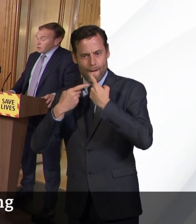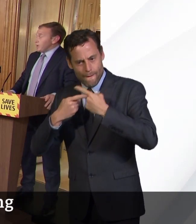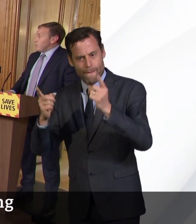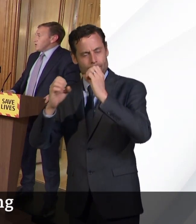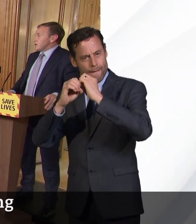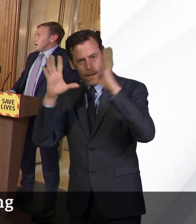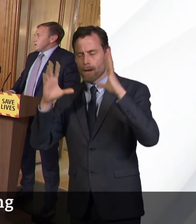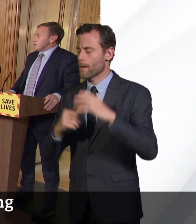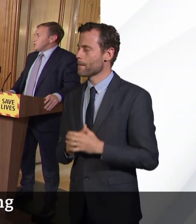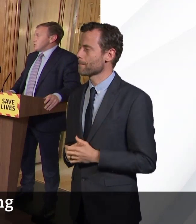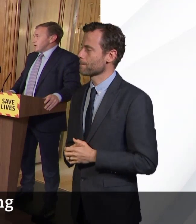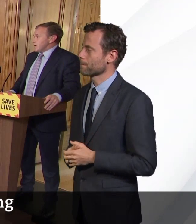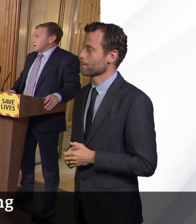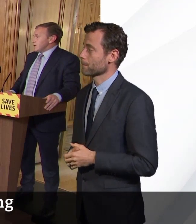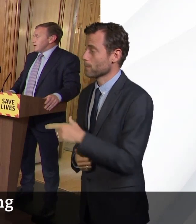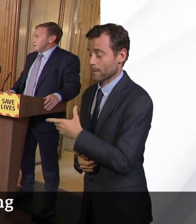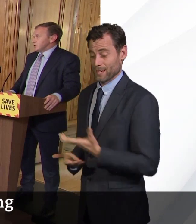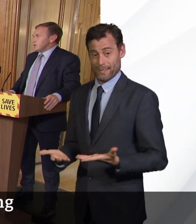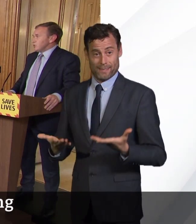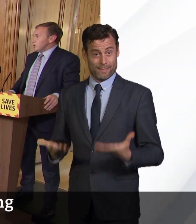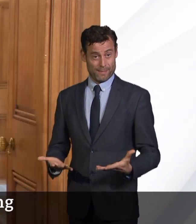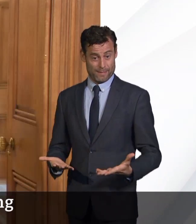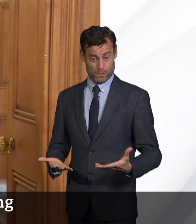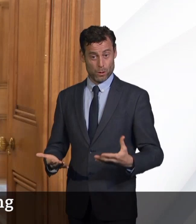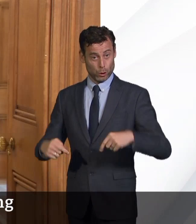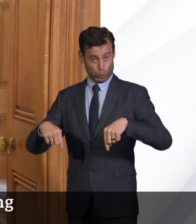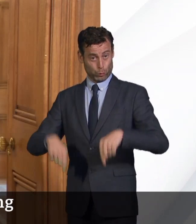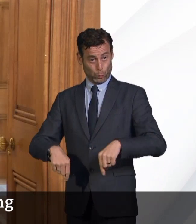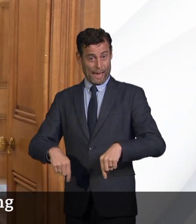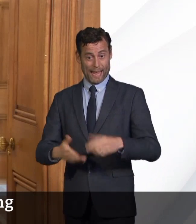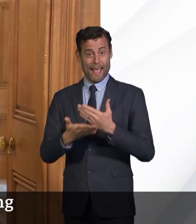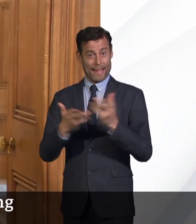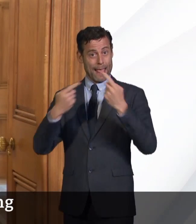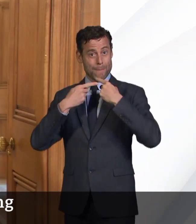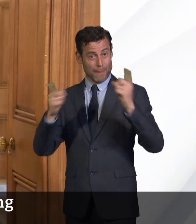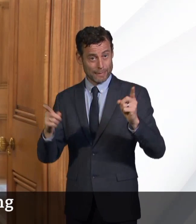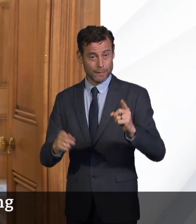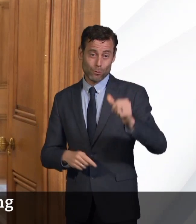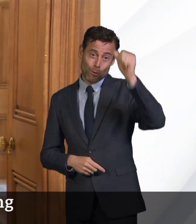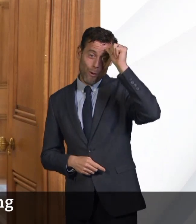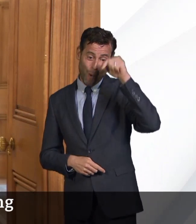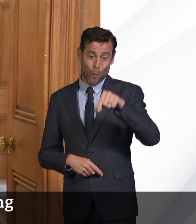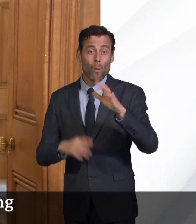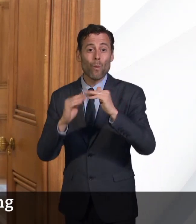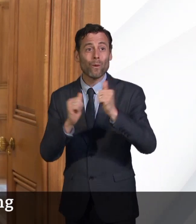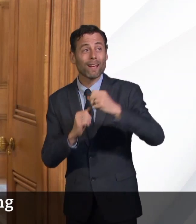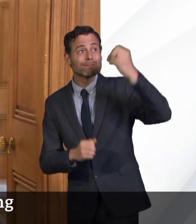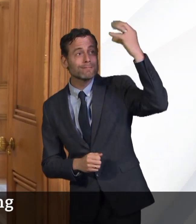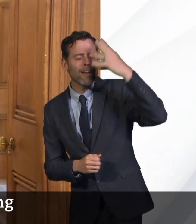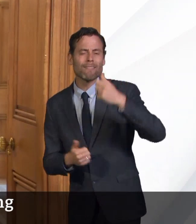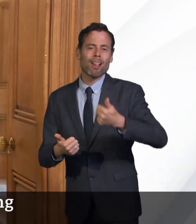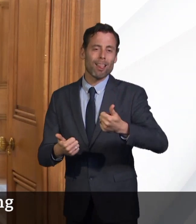Well, look, Ben, our very clear message today is that even though it's going to be a sunny bank holiday, it is absolutely essential that